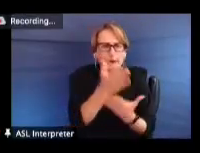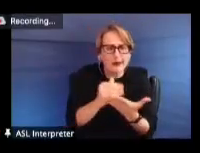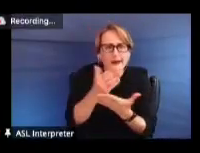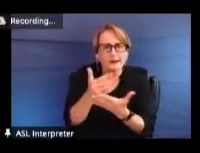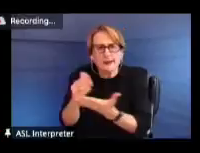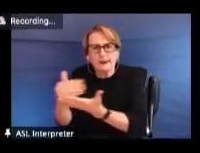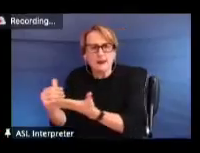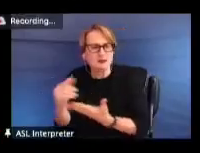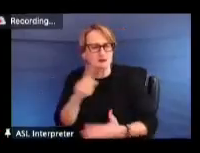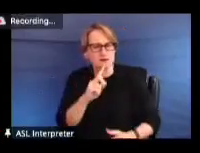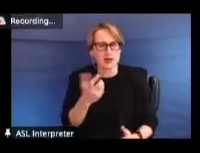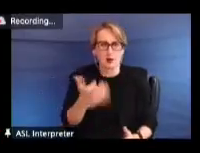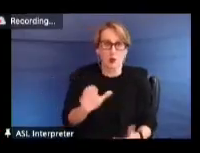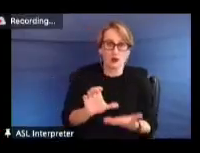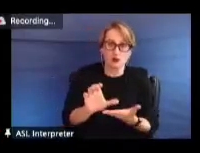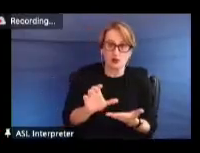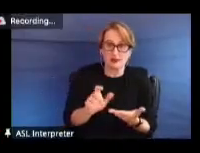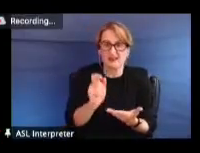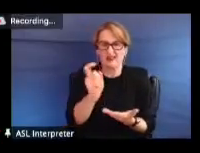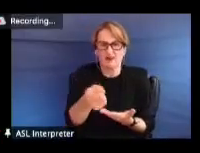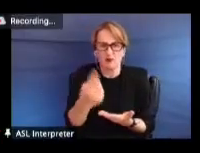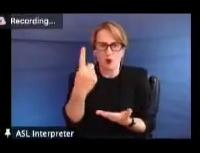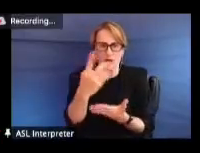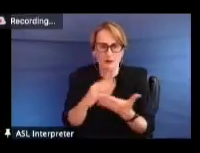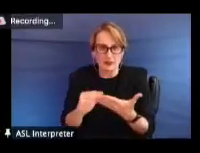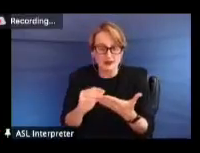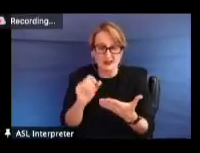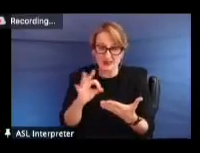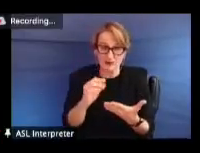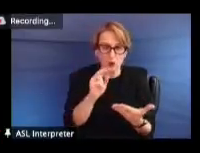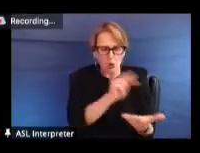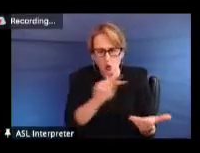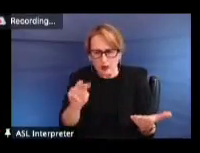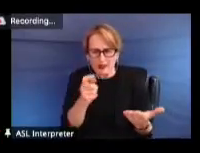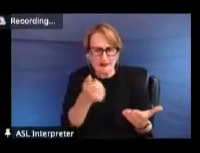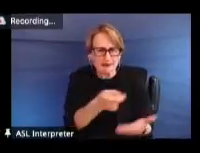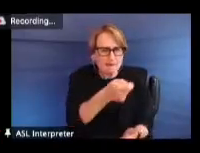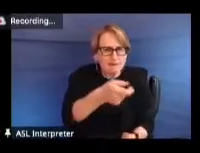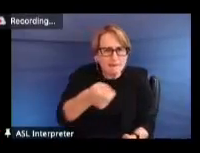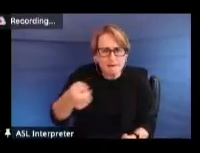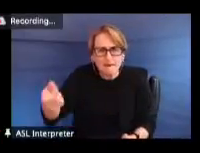together, because that could just lead to more confusion, in my opinion.